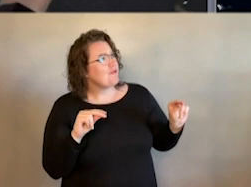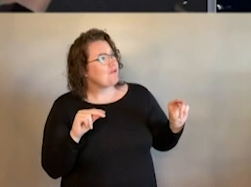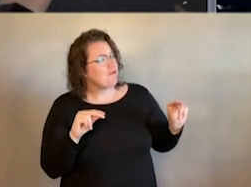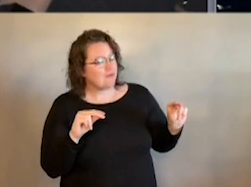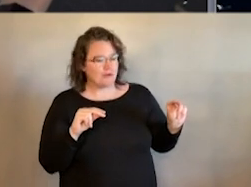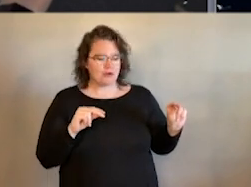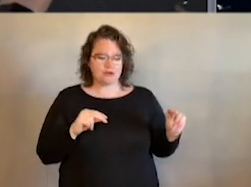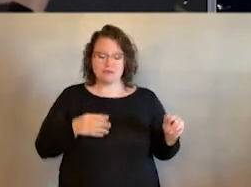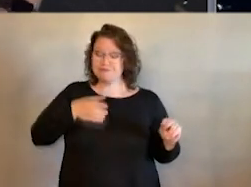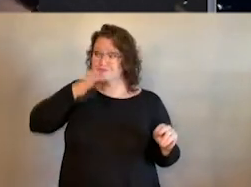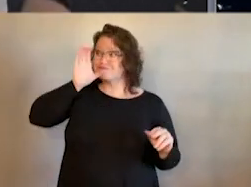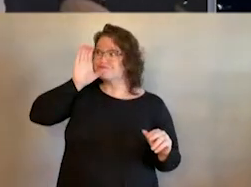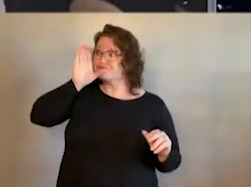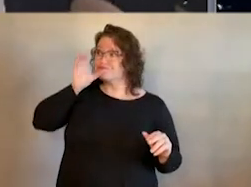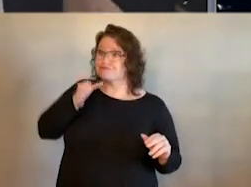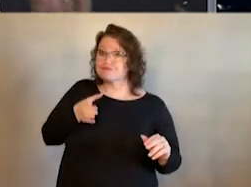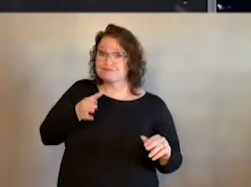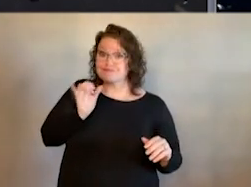Oops.